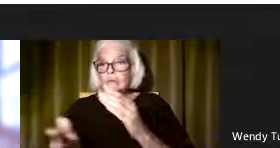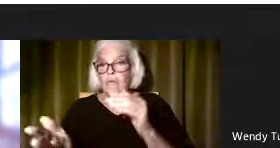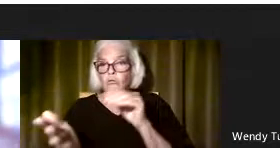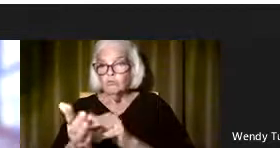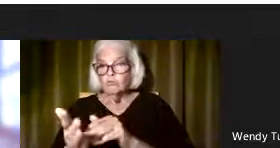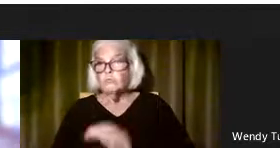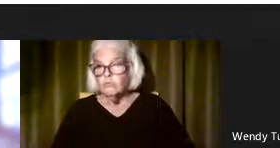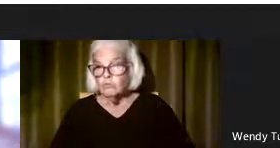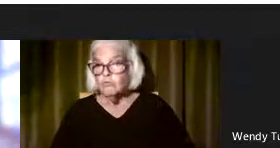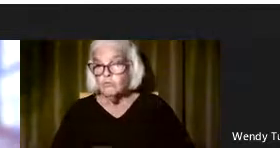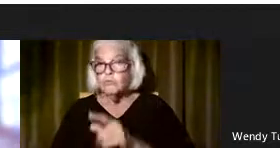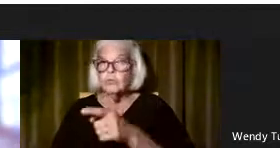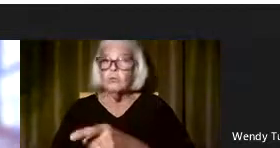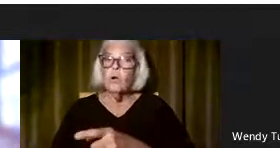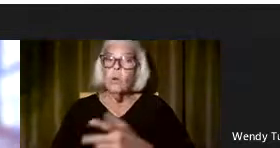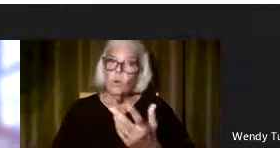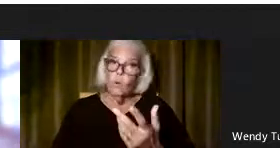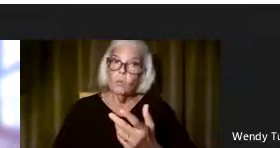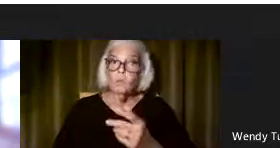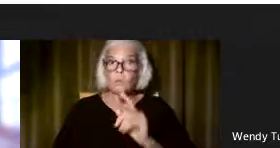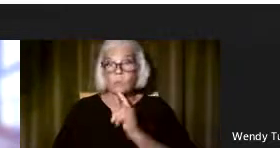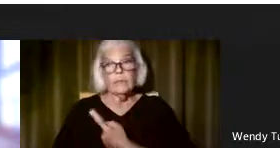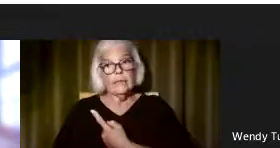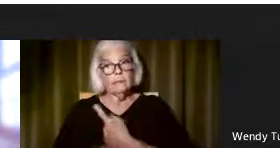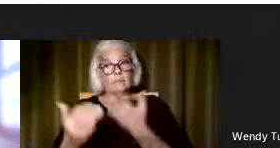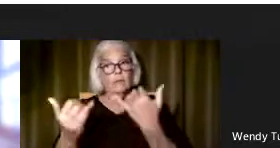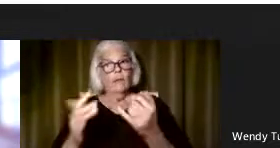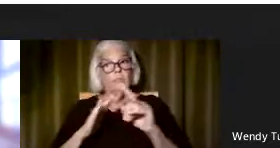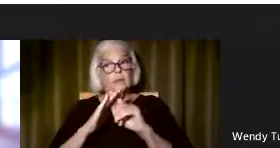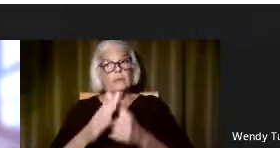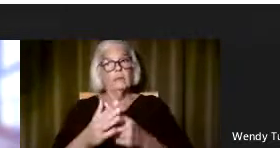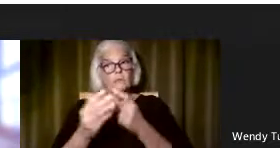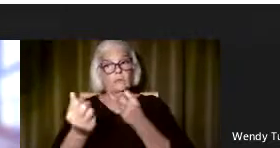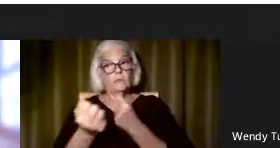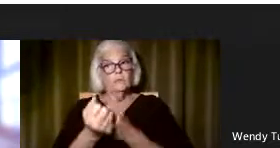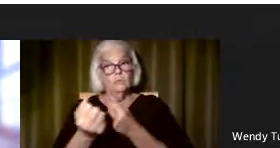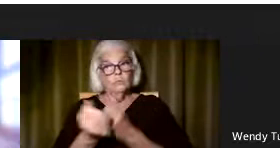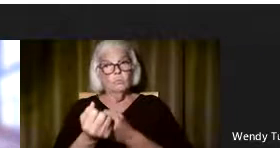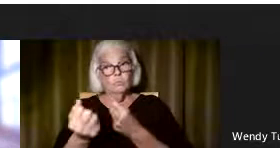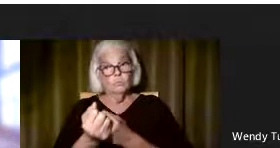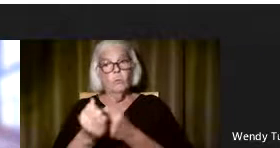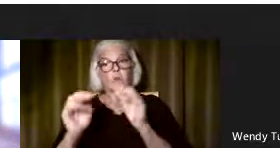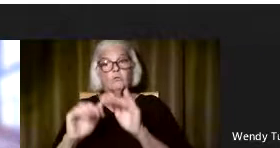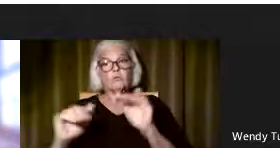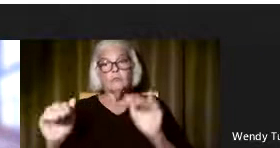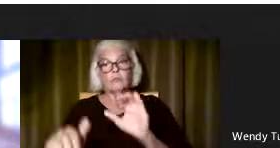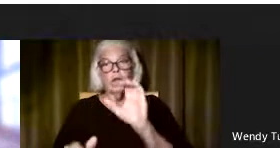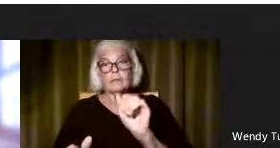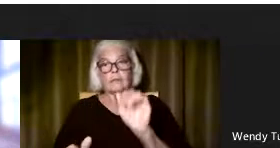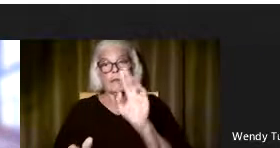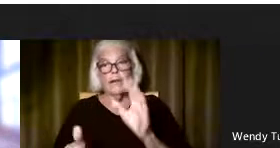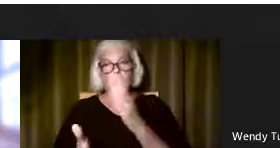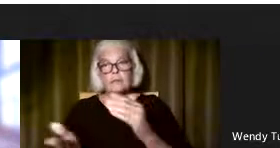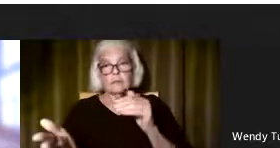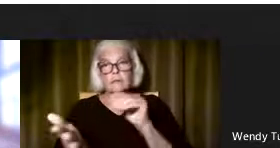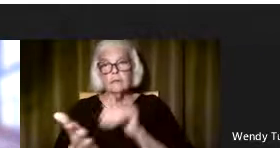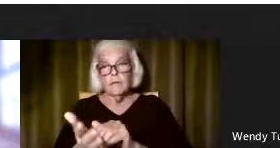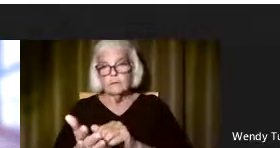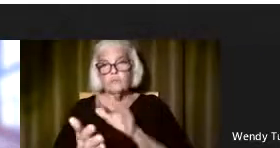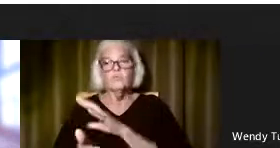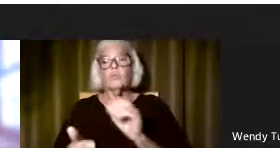we're continuing to support childcare centers with direct access to rapid tests. Only serves the ages 2 and